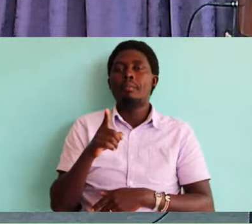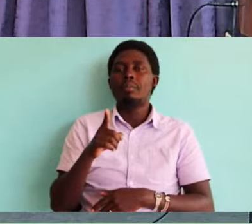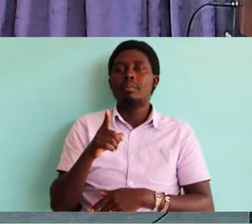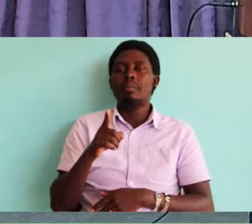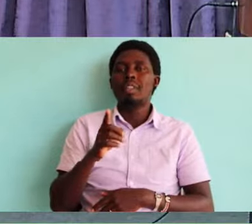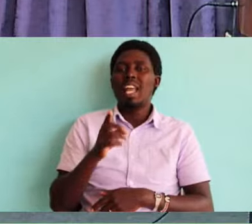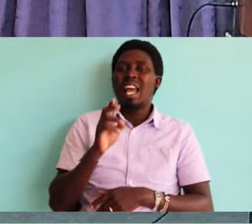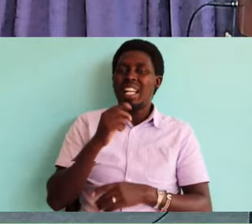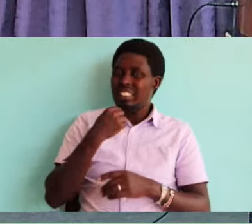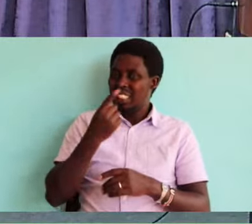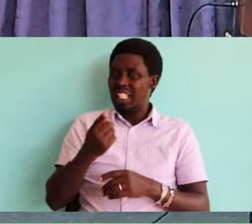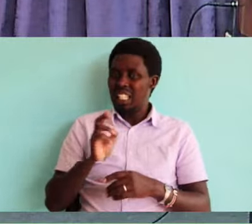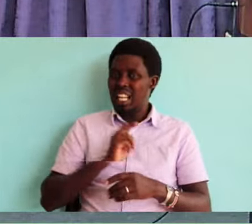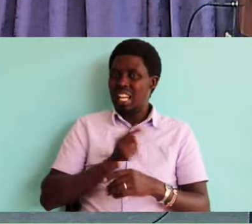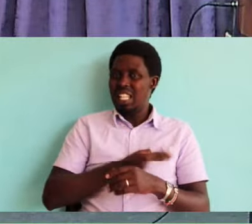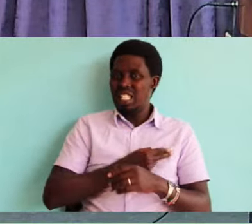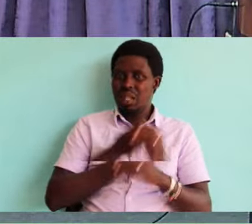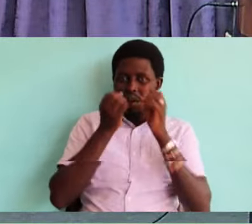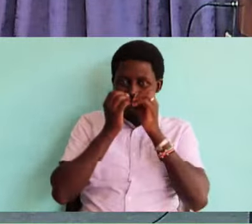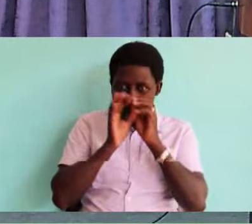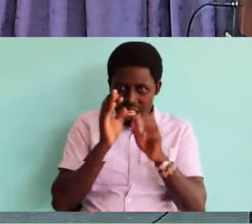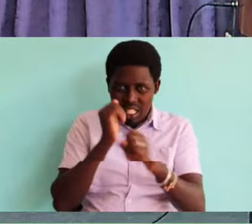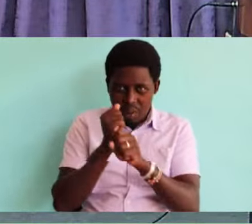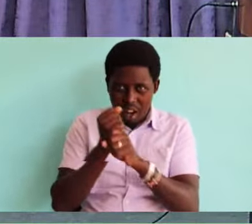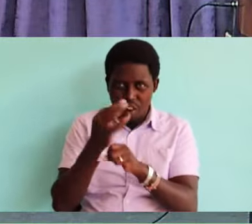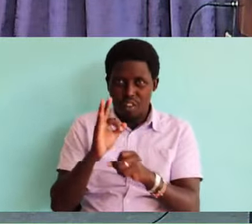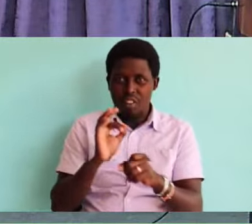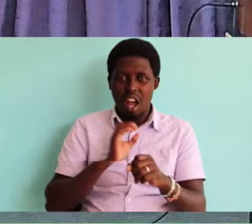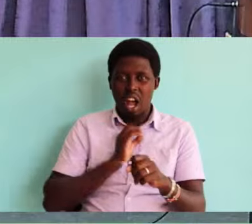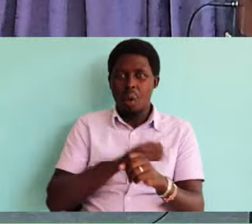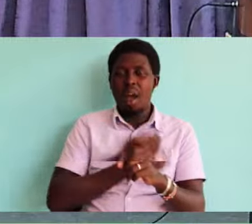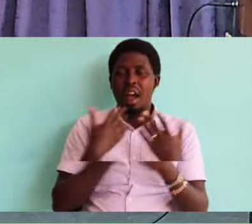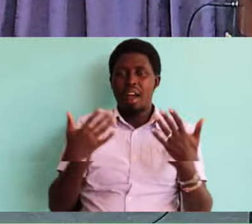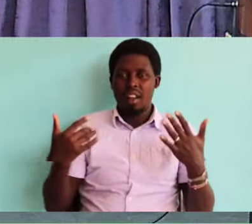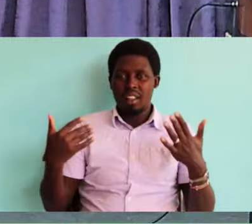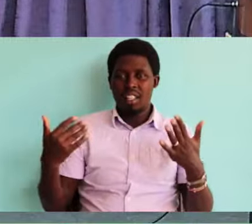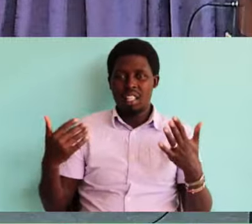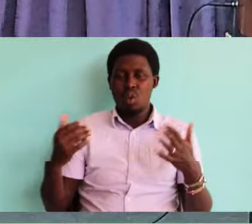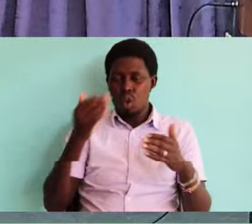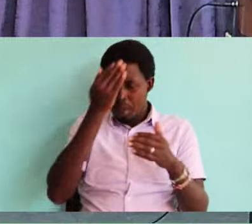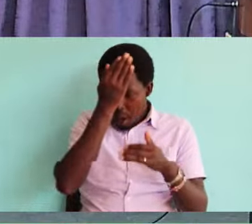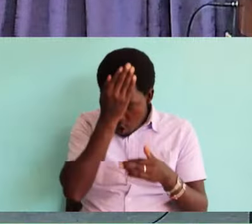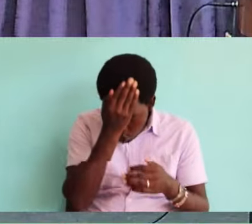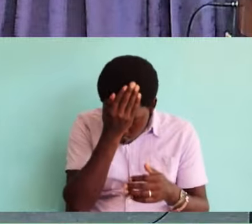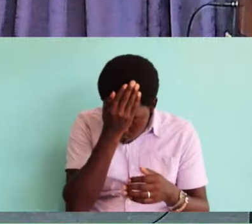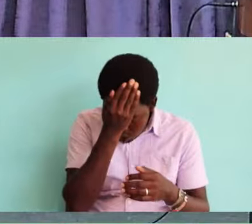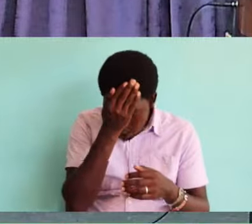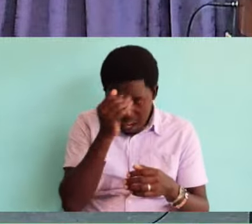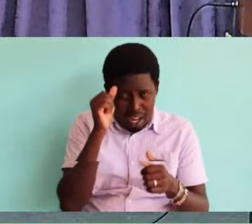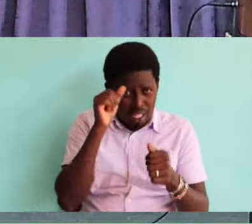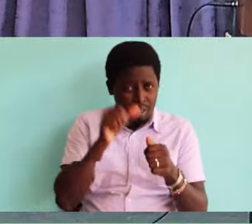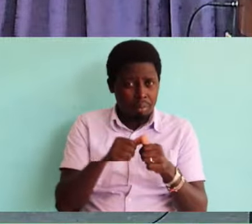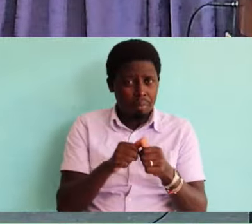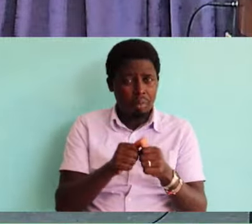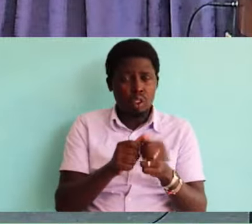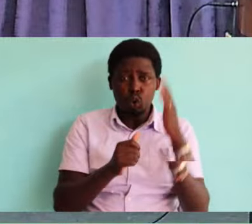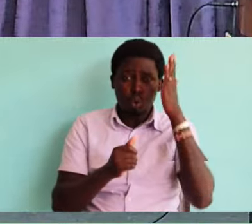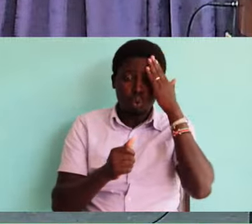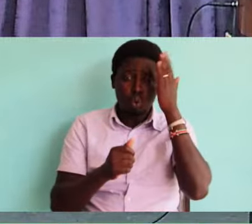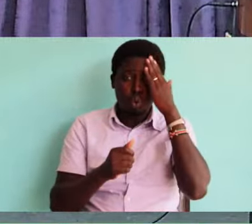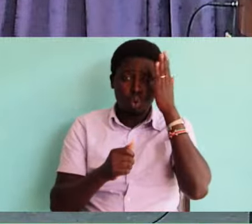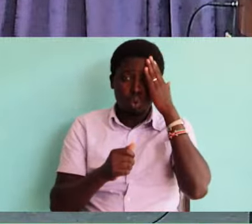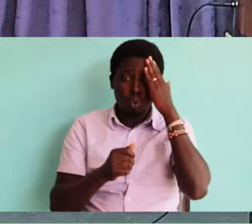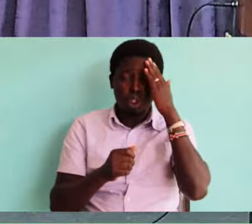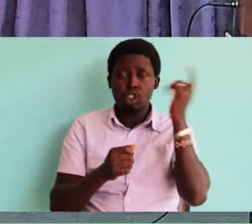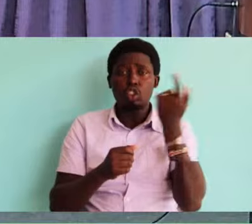he will bless the work of our hands. And one way we honor him and remember him is through realizing that he's